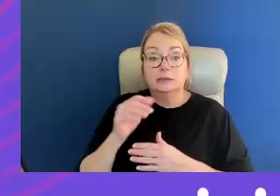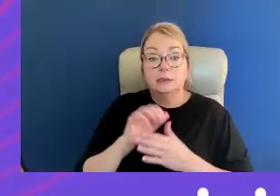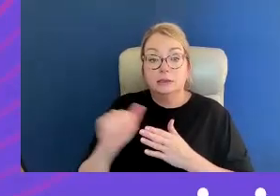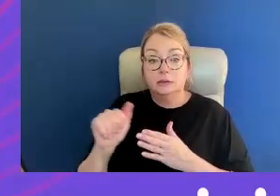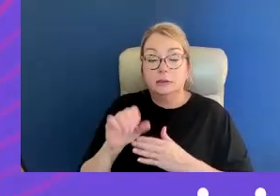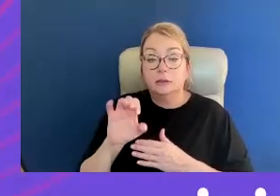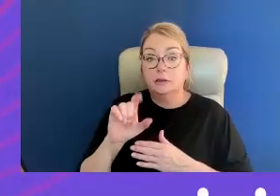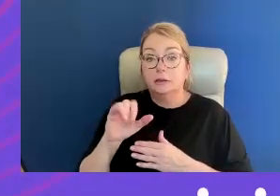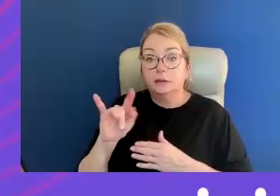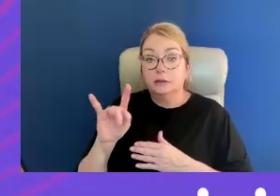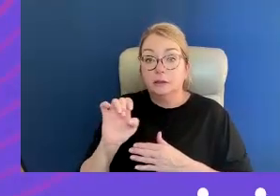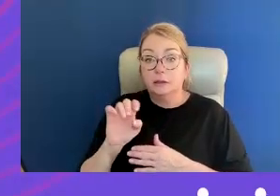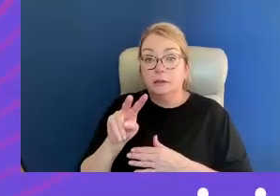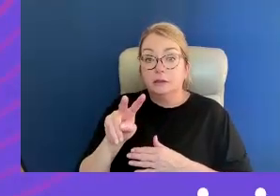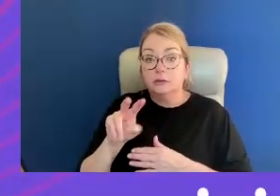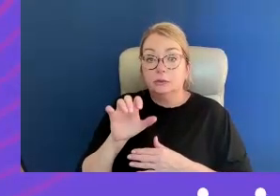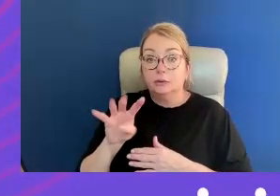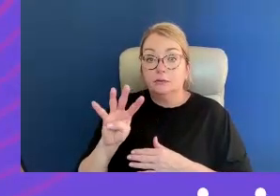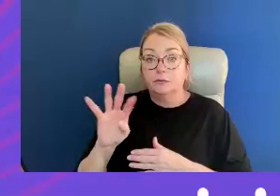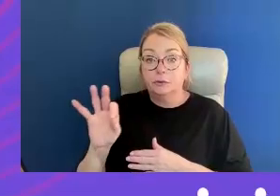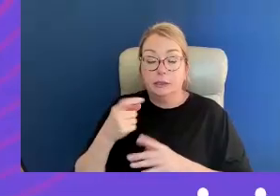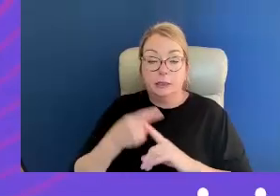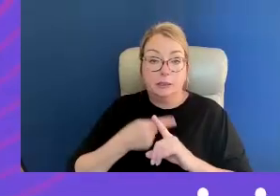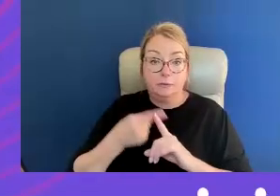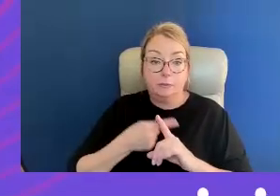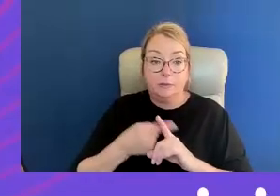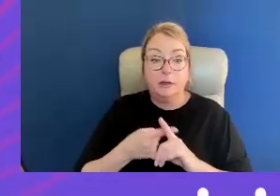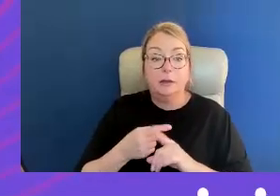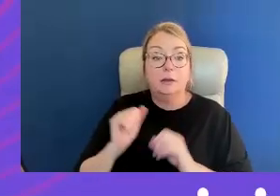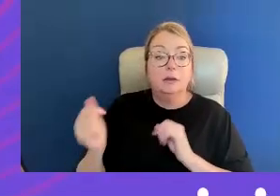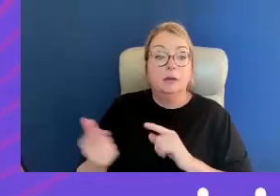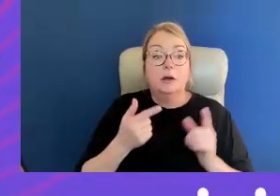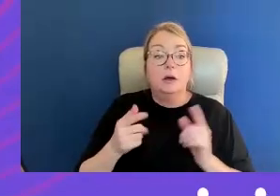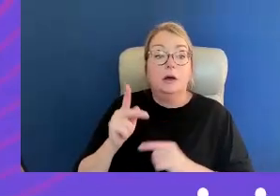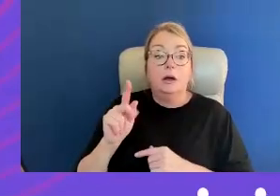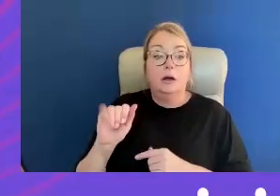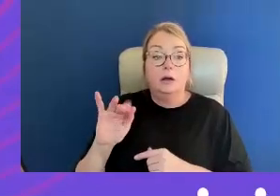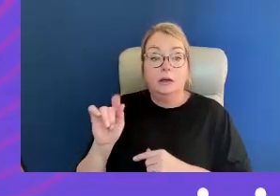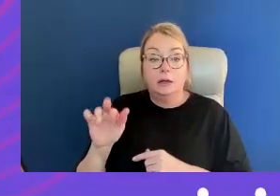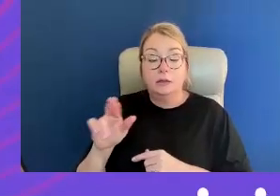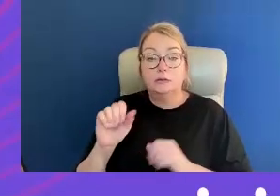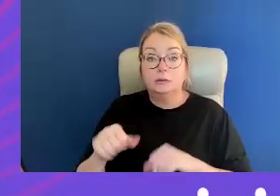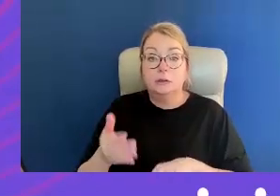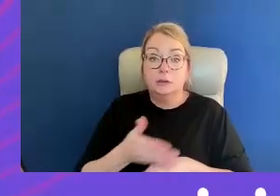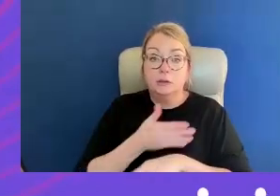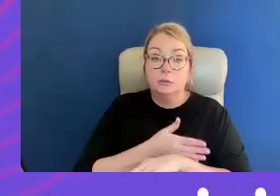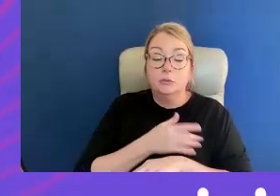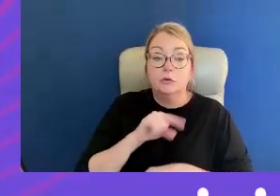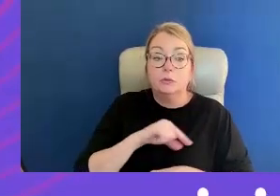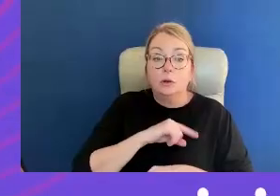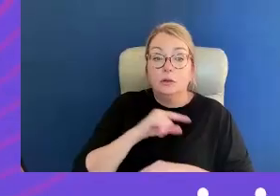elite tier is $249 per month. All Kaiser members can improve their quality of life with therapies like